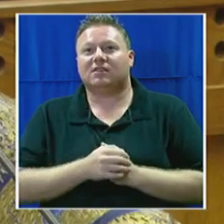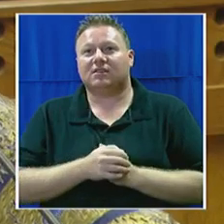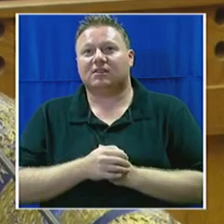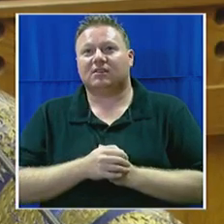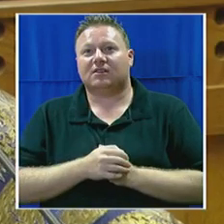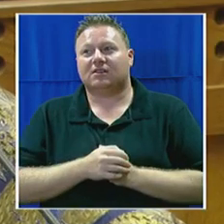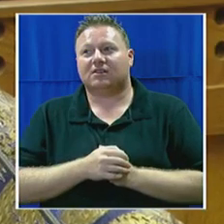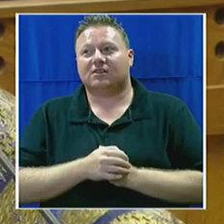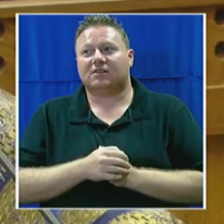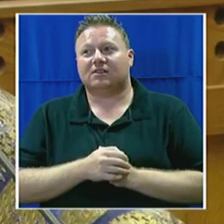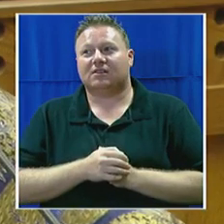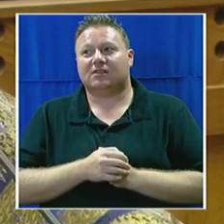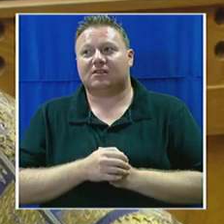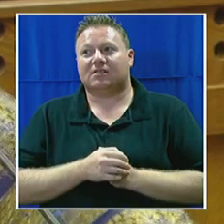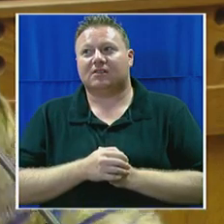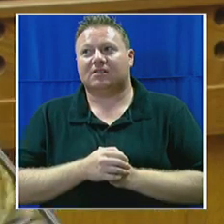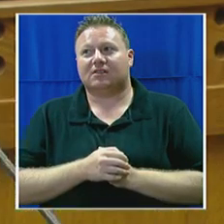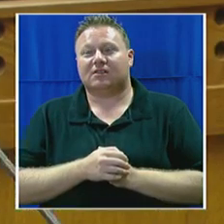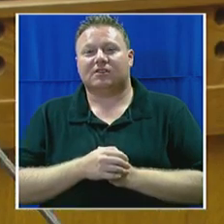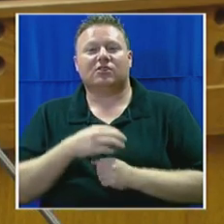So you had to stand up and Concordata.